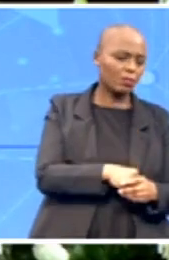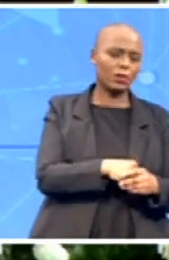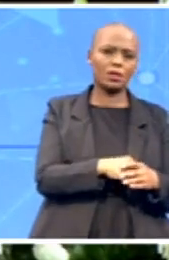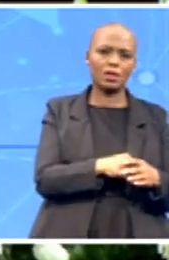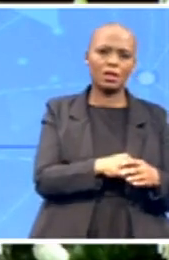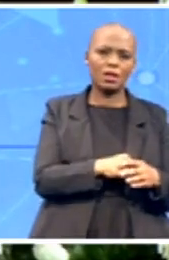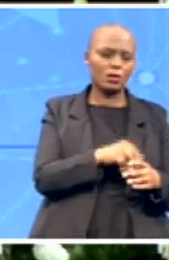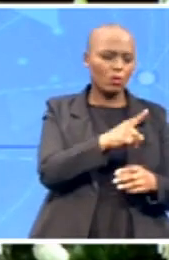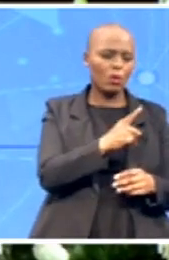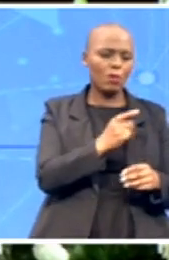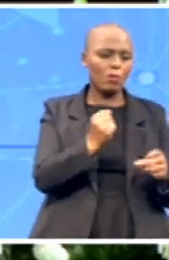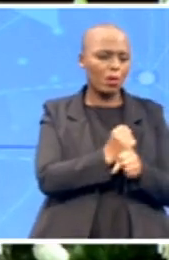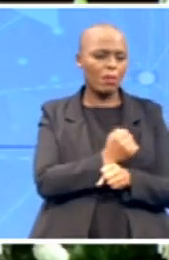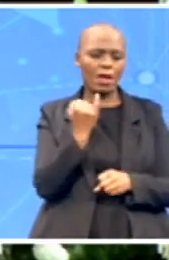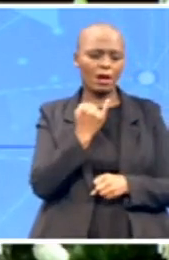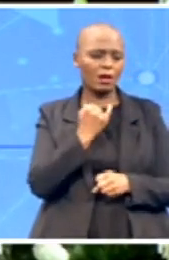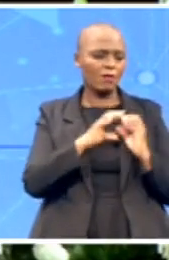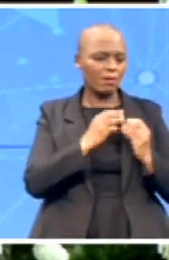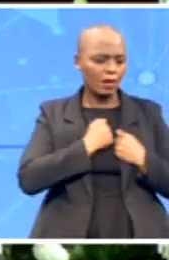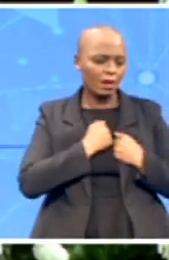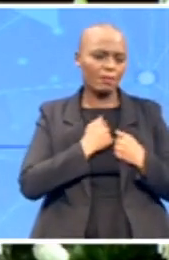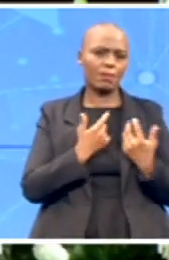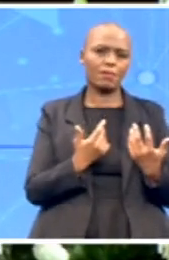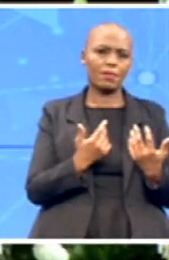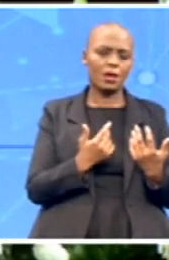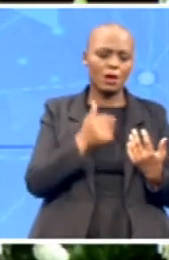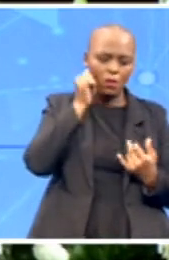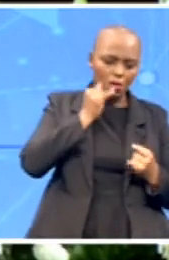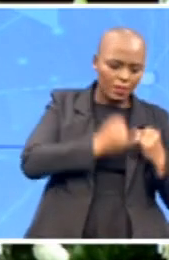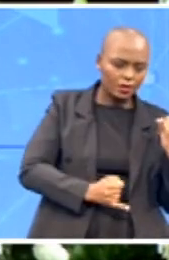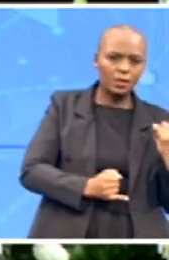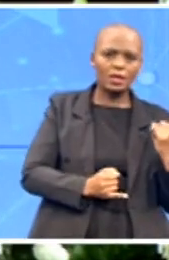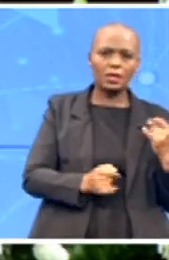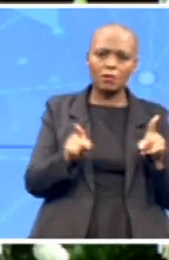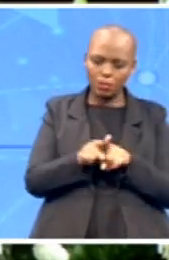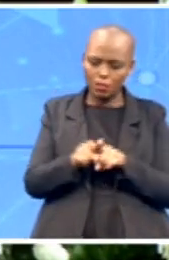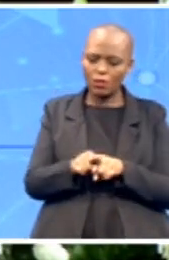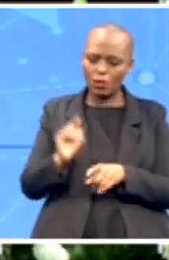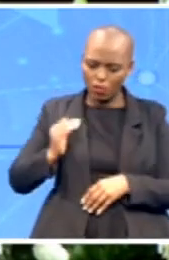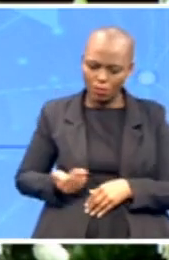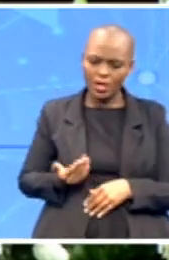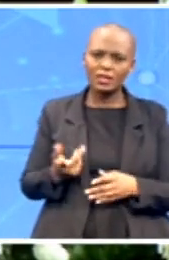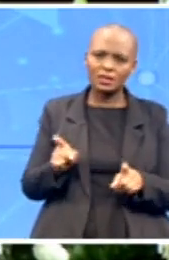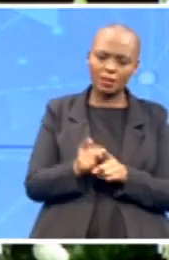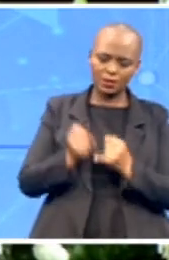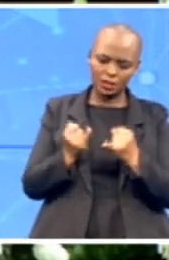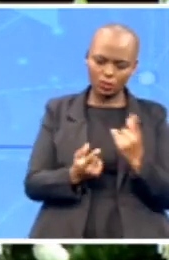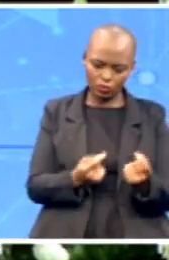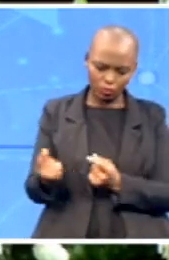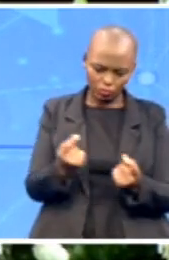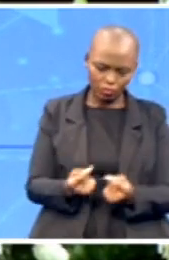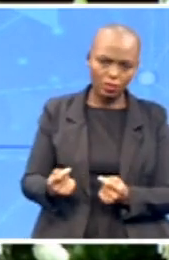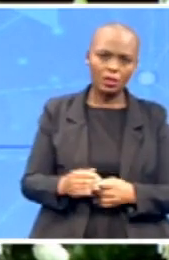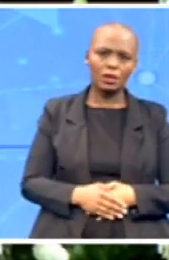At the moment when you have mistakes, Utwana Leona, Leva Sadi, Tulu. But where's the joke going? I'm not going